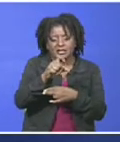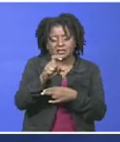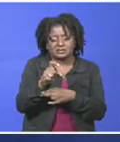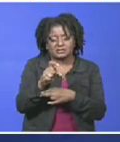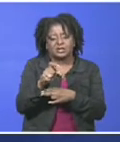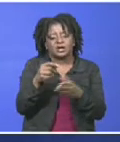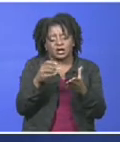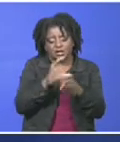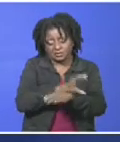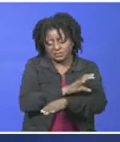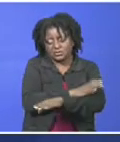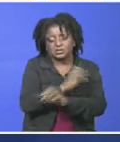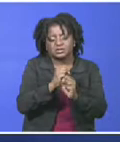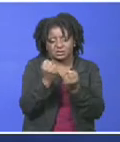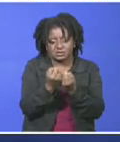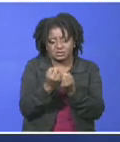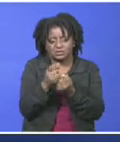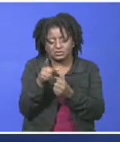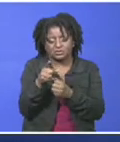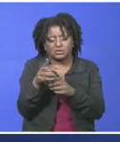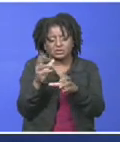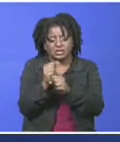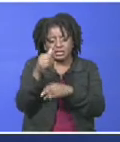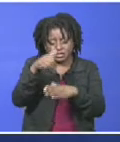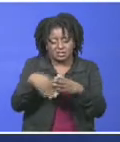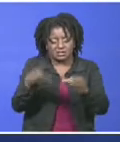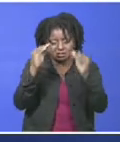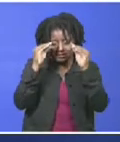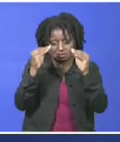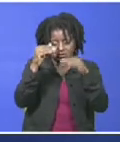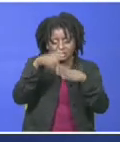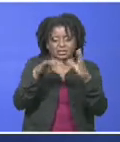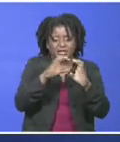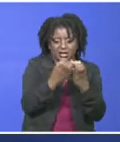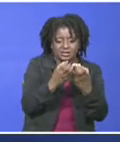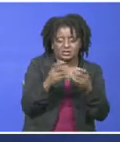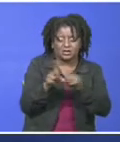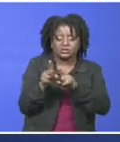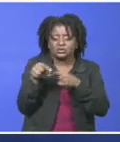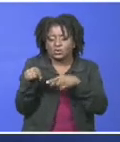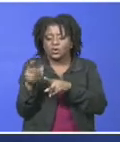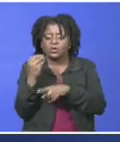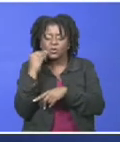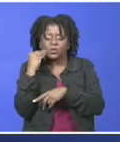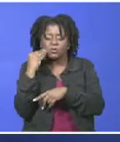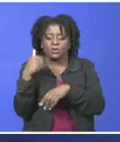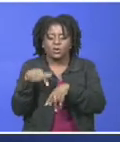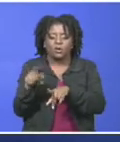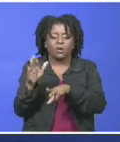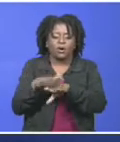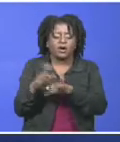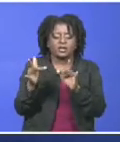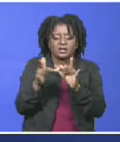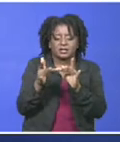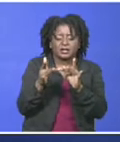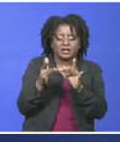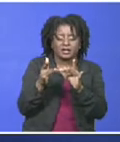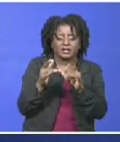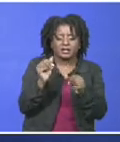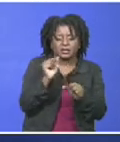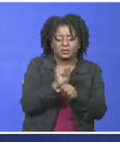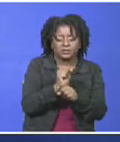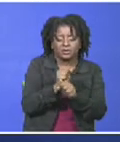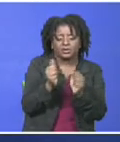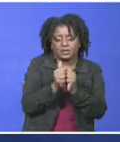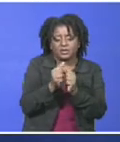take in the lecture at the class, but you would also go home and go online and fool around with this Alex thing, and